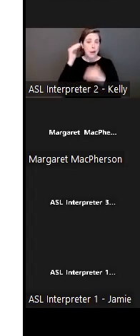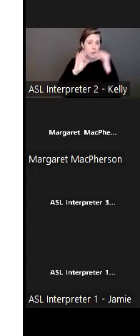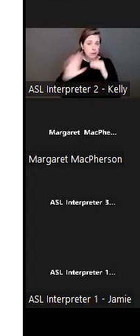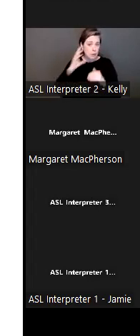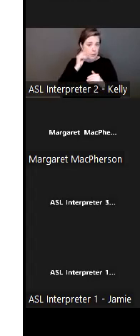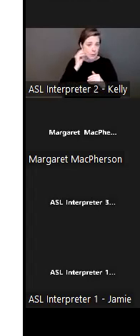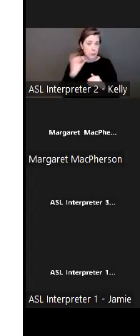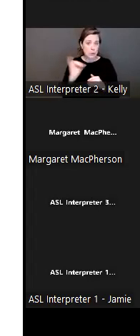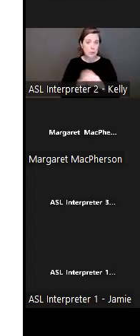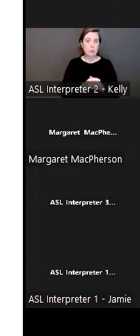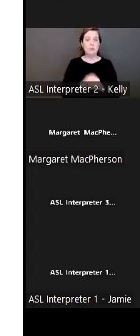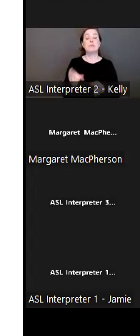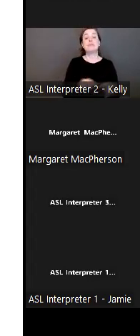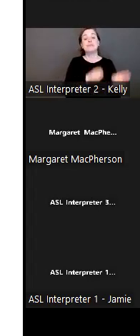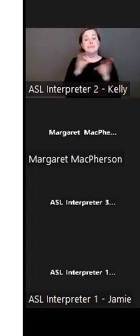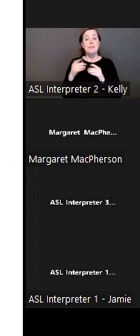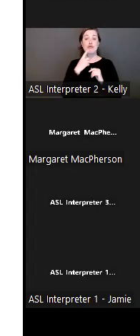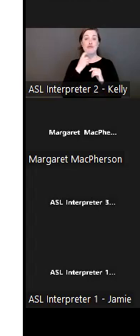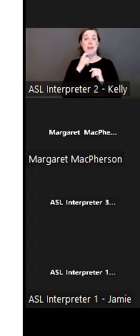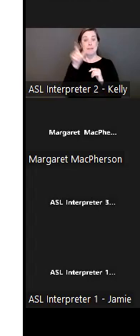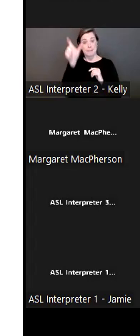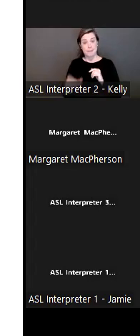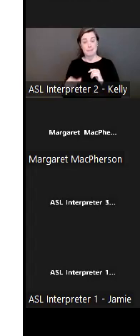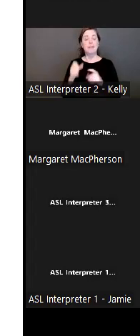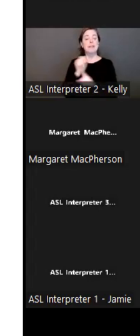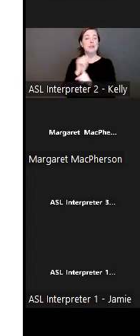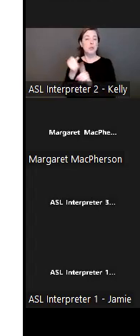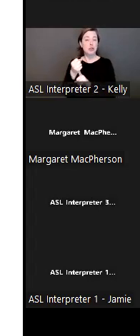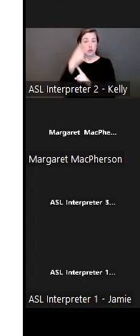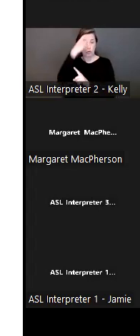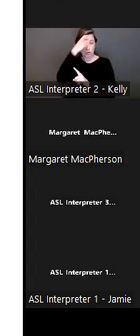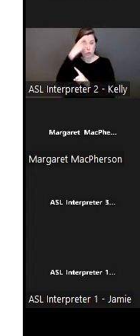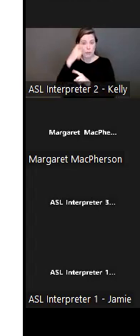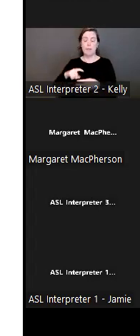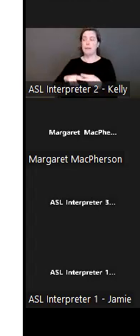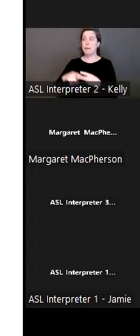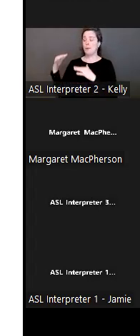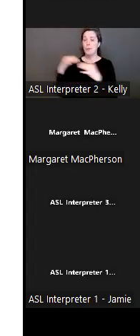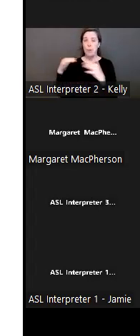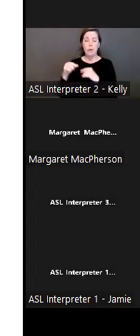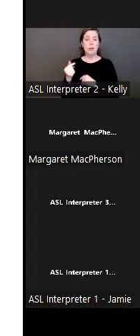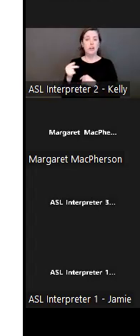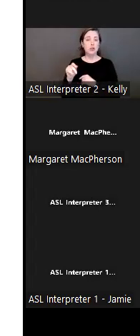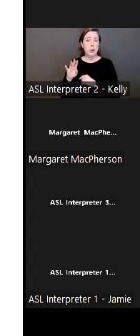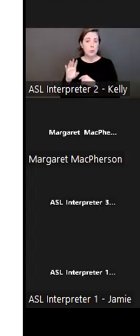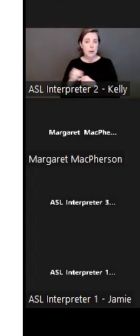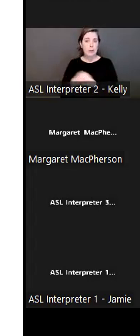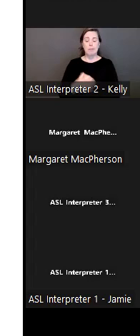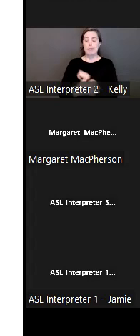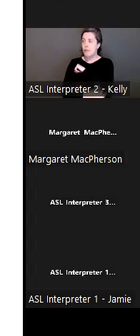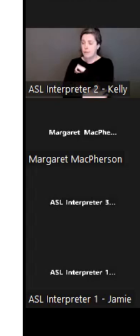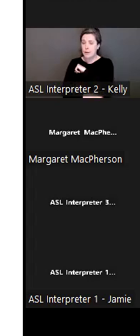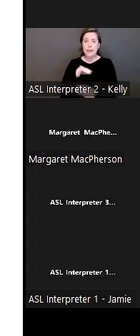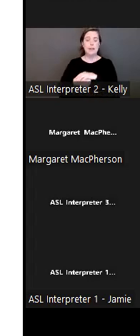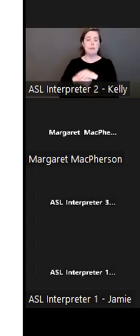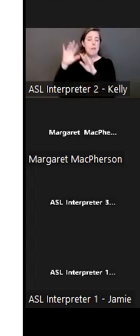such as war, genocide, etc., extreme poverty, refugee experiences, and so on that are represented in pink.